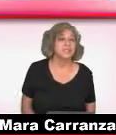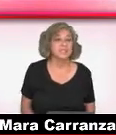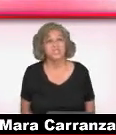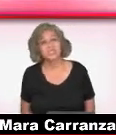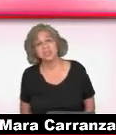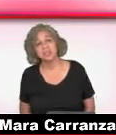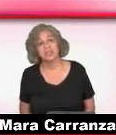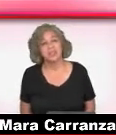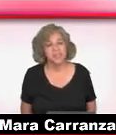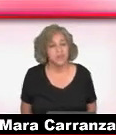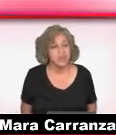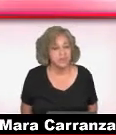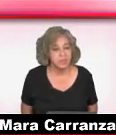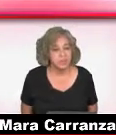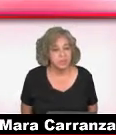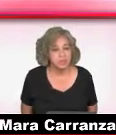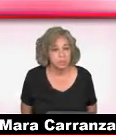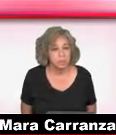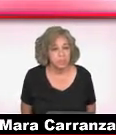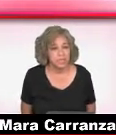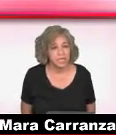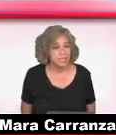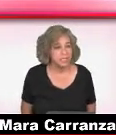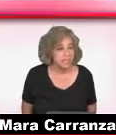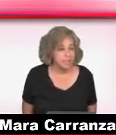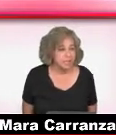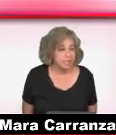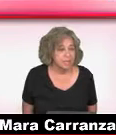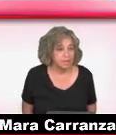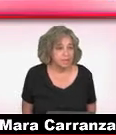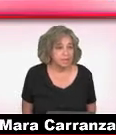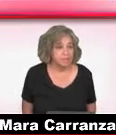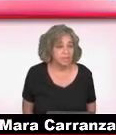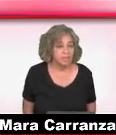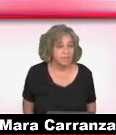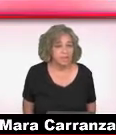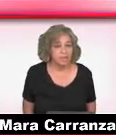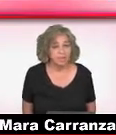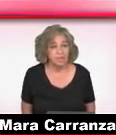in such solidarity with those police